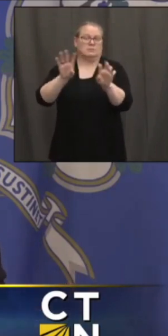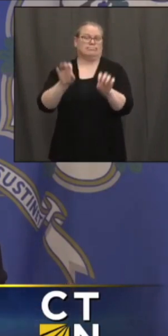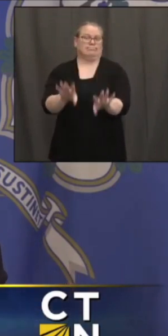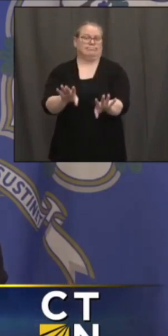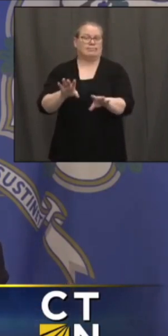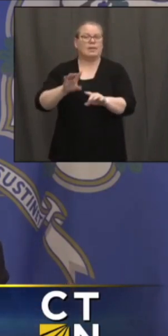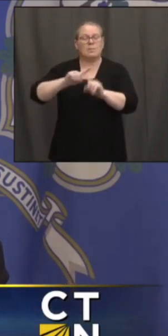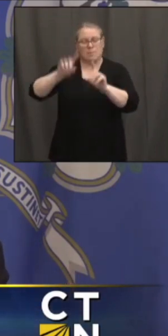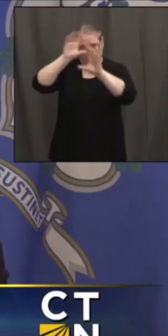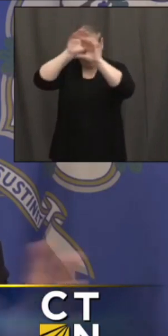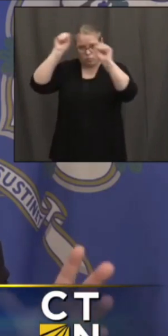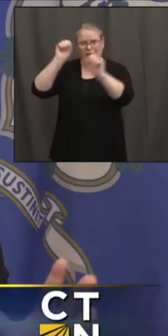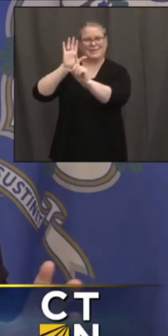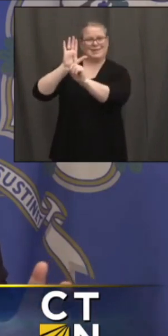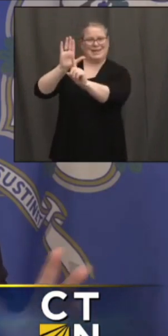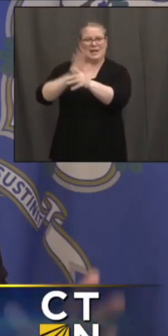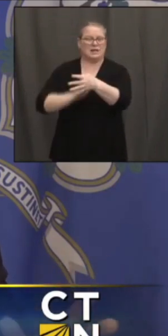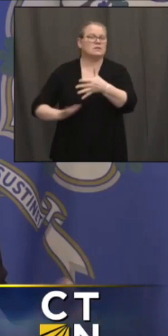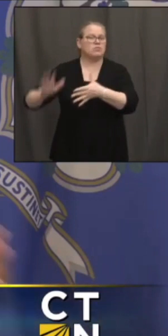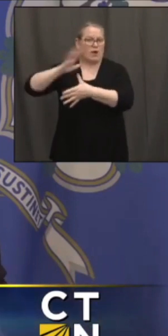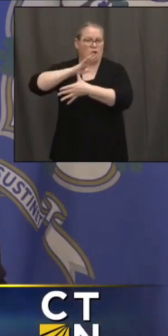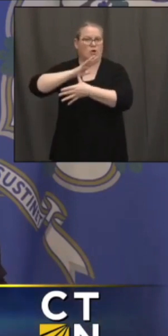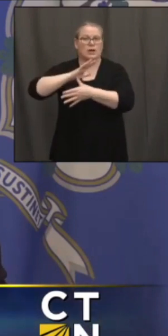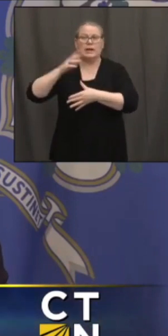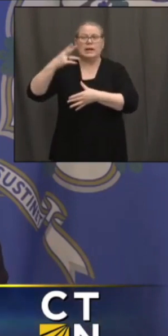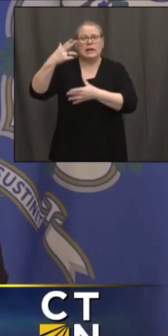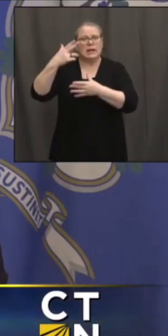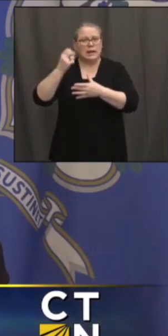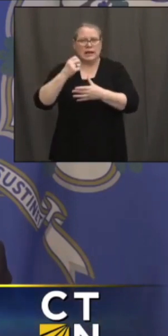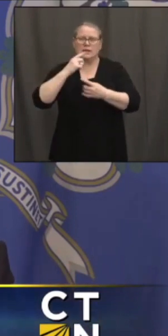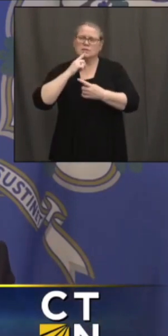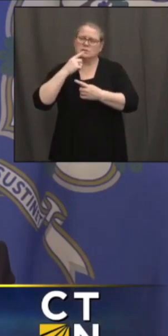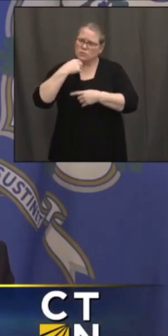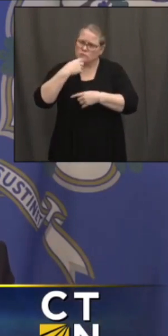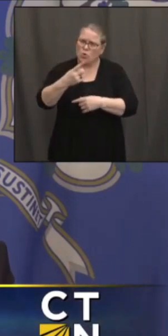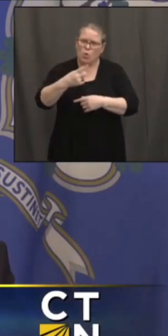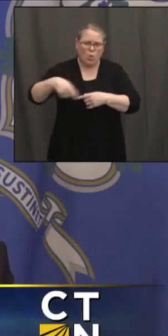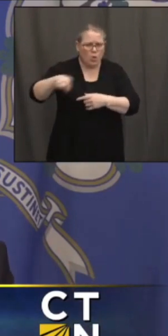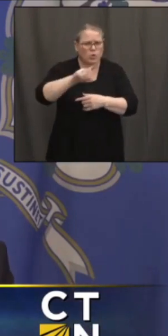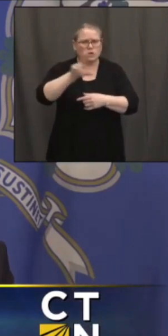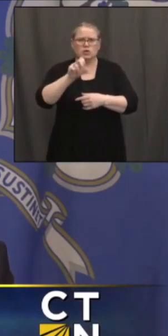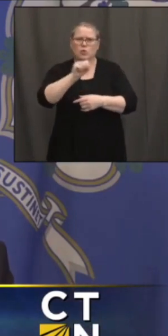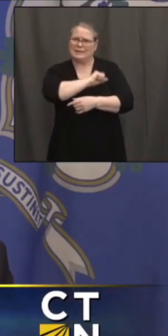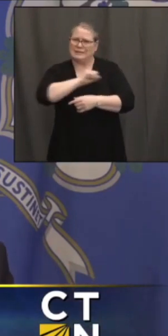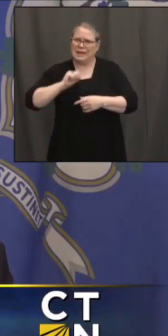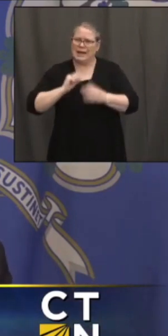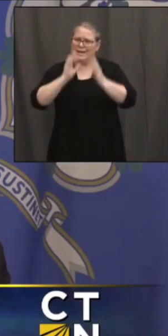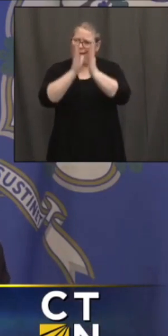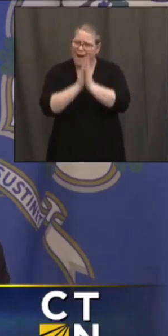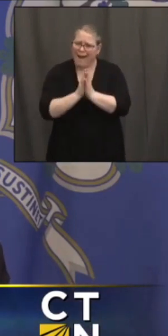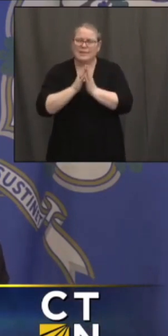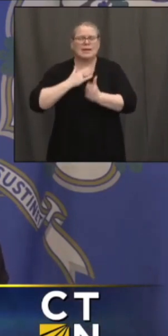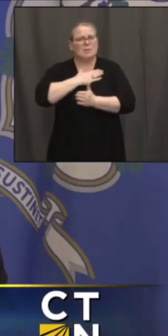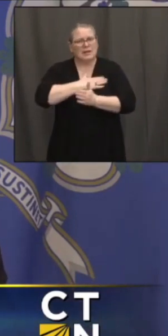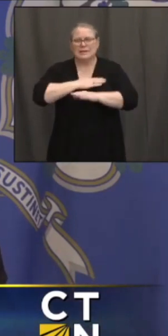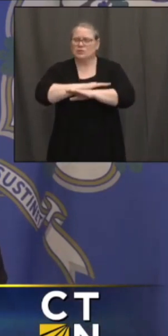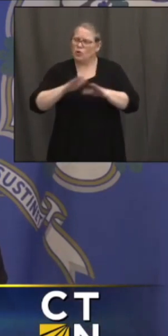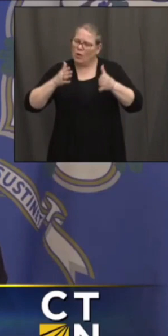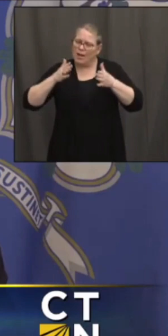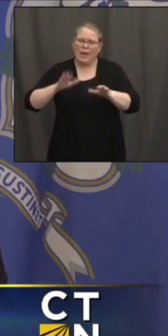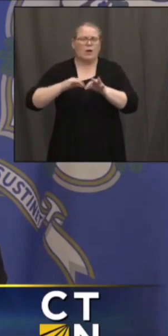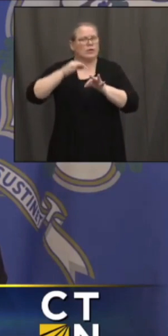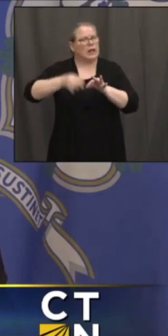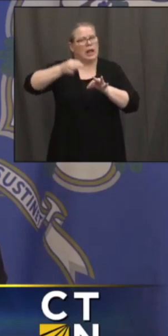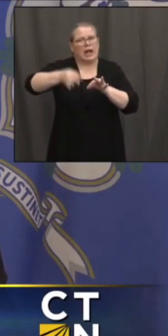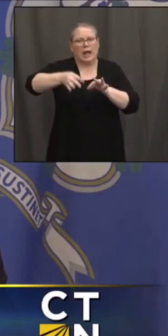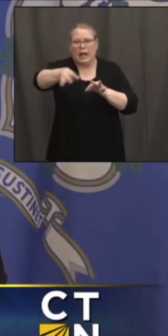Senate, don't let anything delay us getting this next round of aid out there. What it means in terms of vaccination,